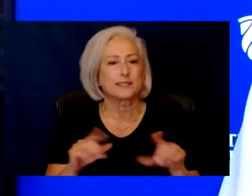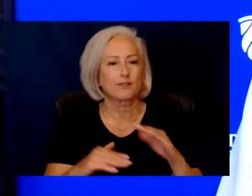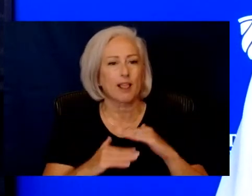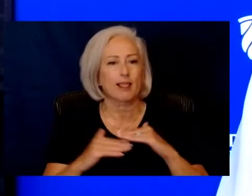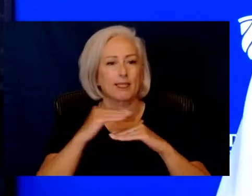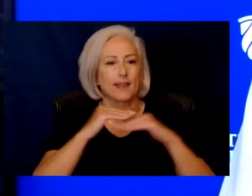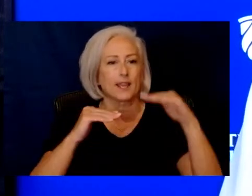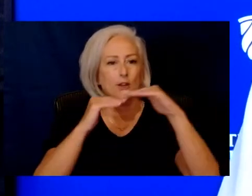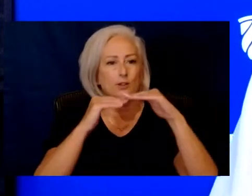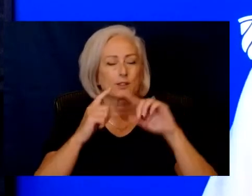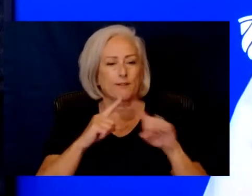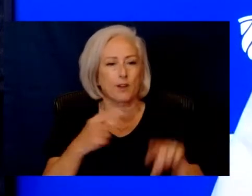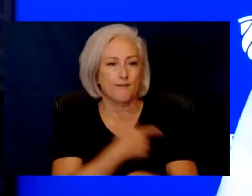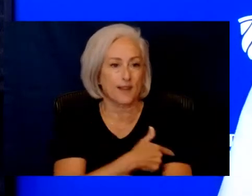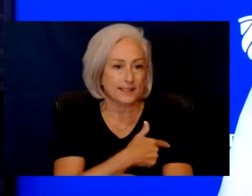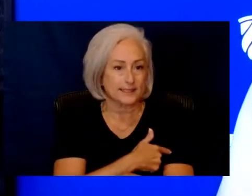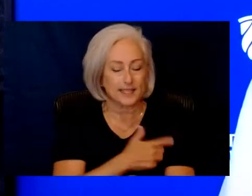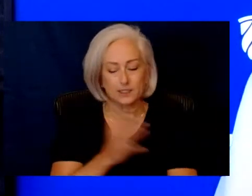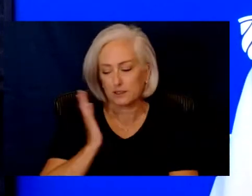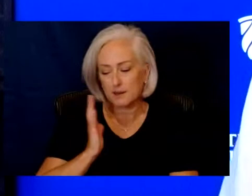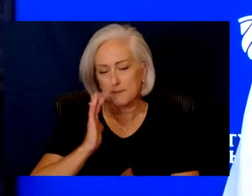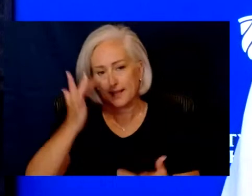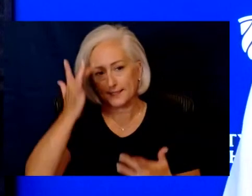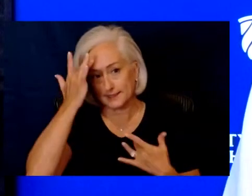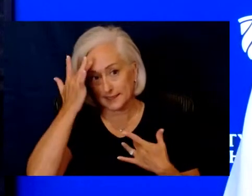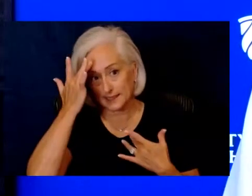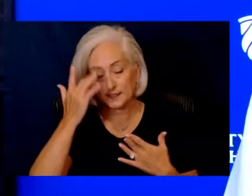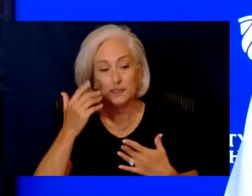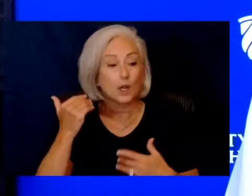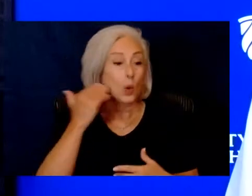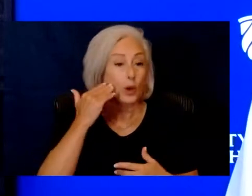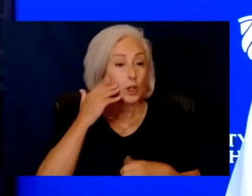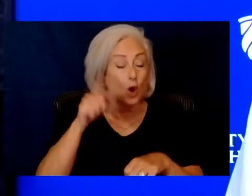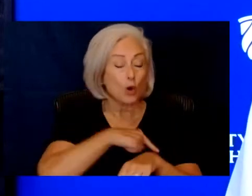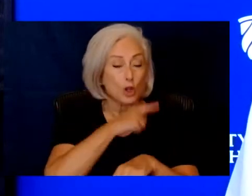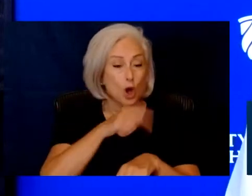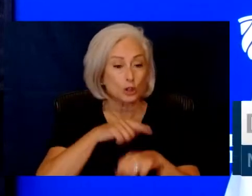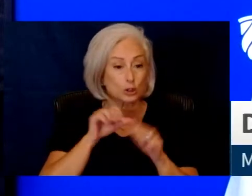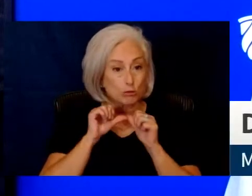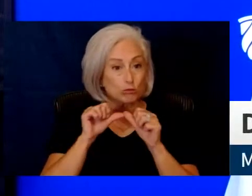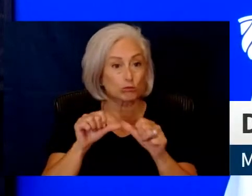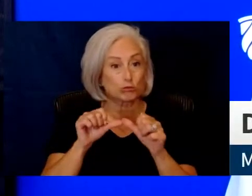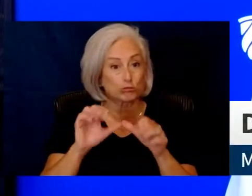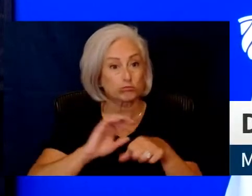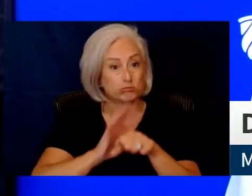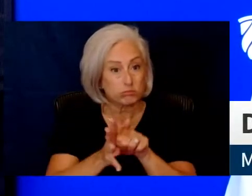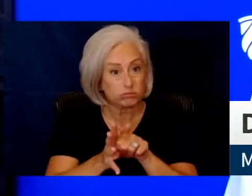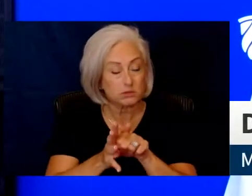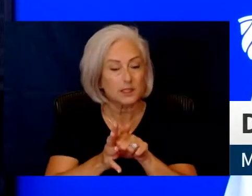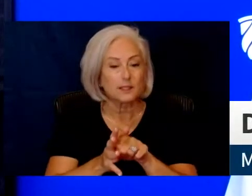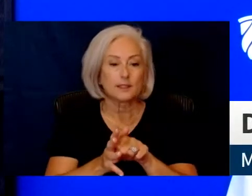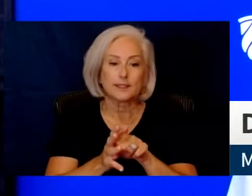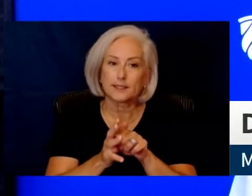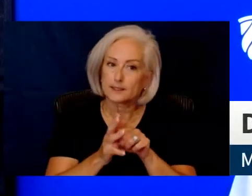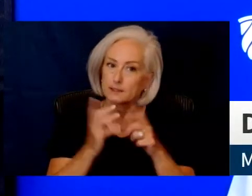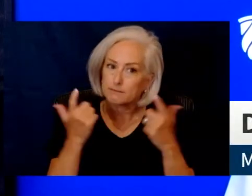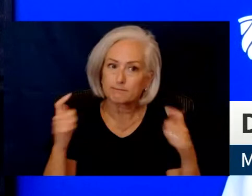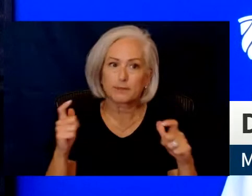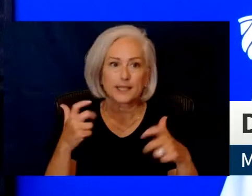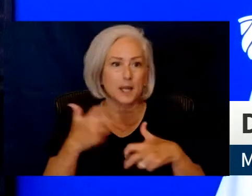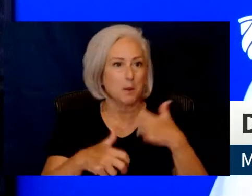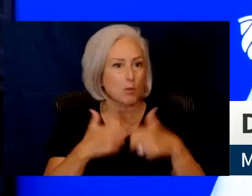infections. So we know that long haul is going to be a massive problem moving forward as far as